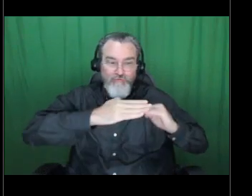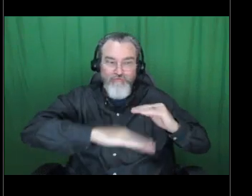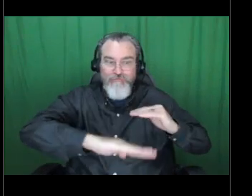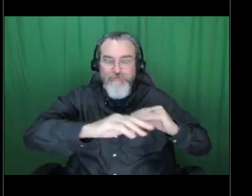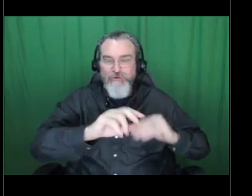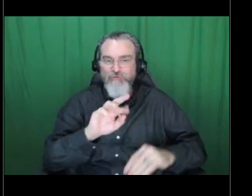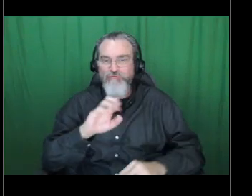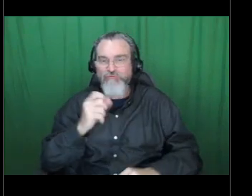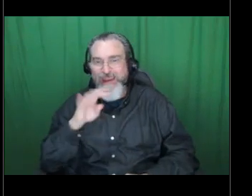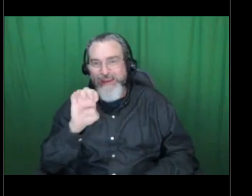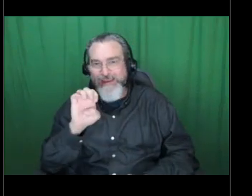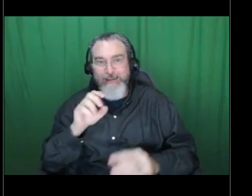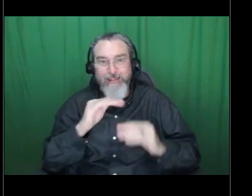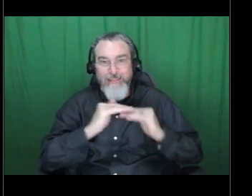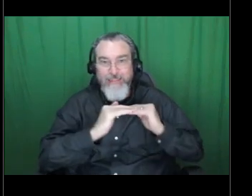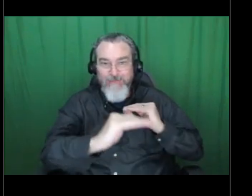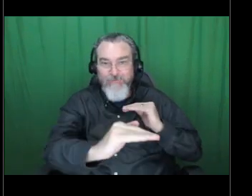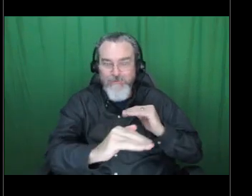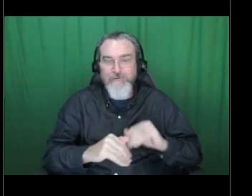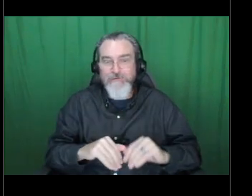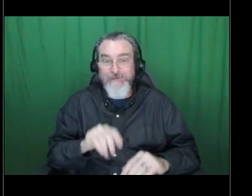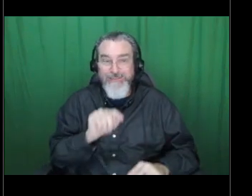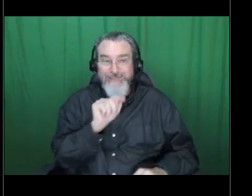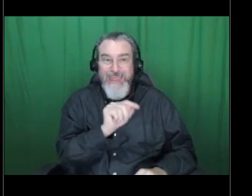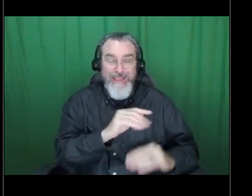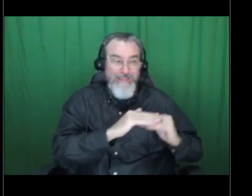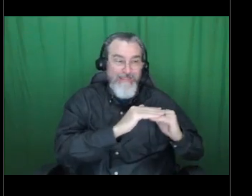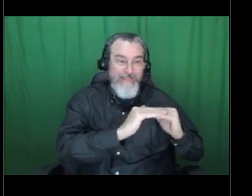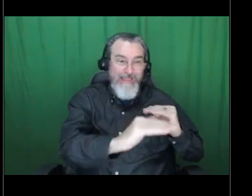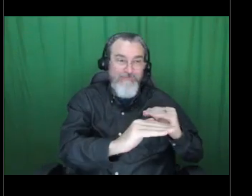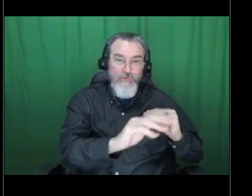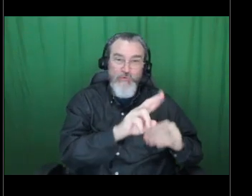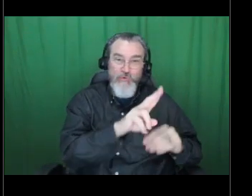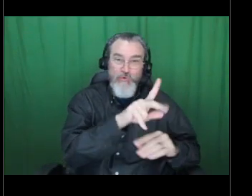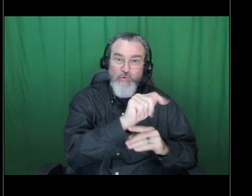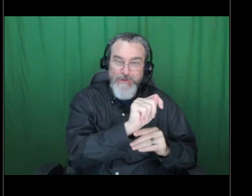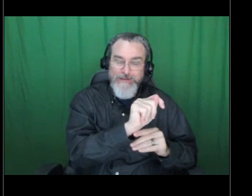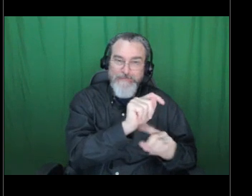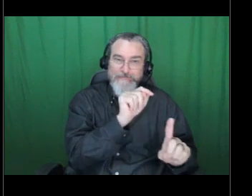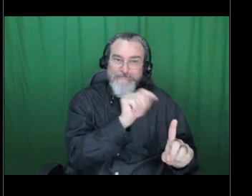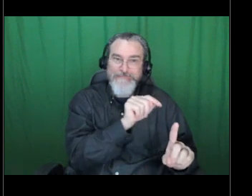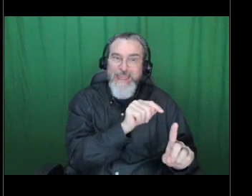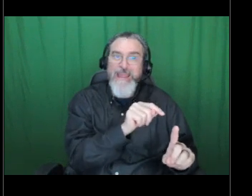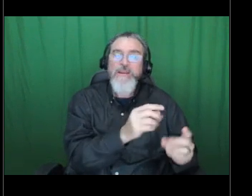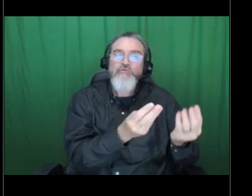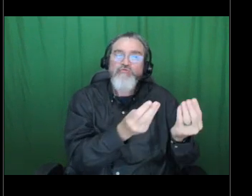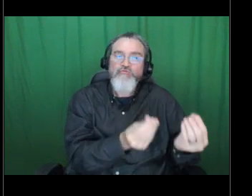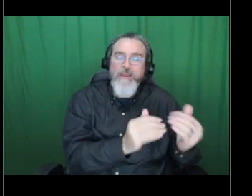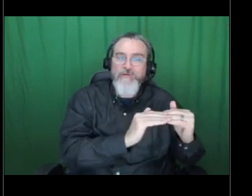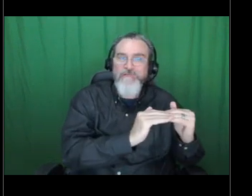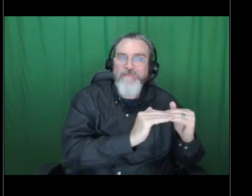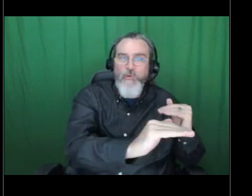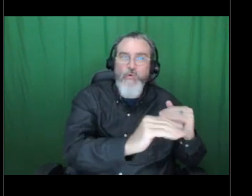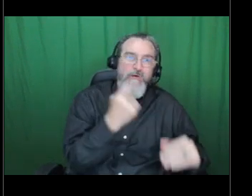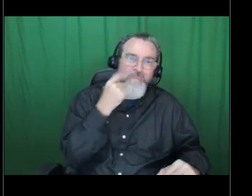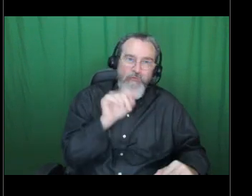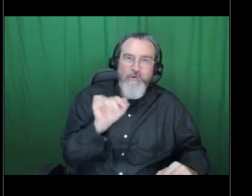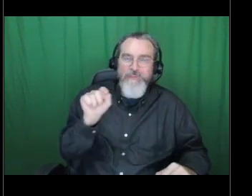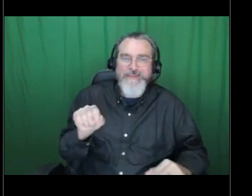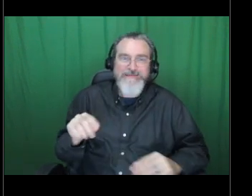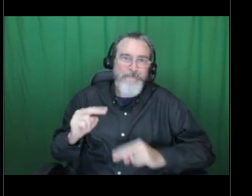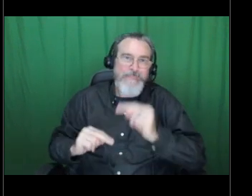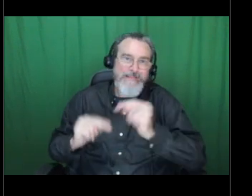route, the grade level unit establishes a ground floor for the building